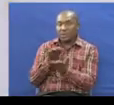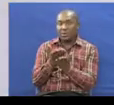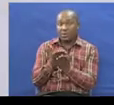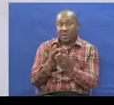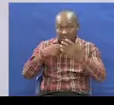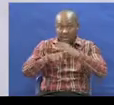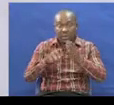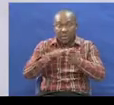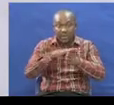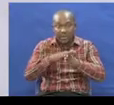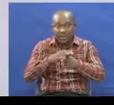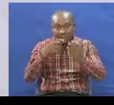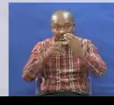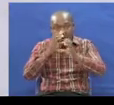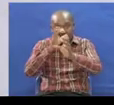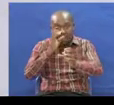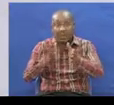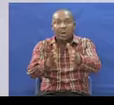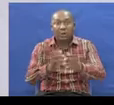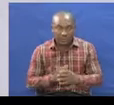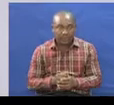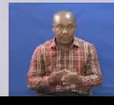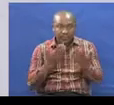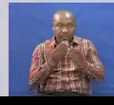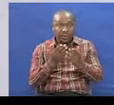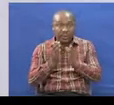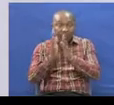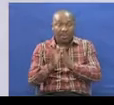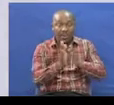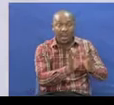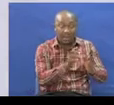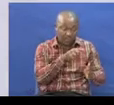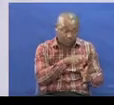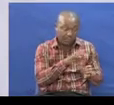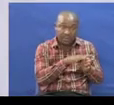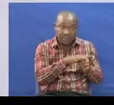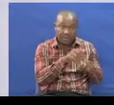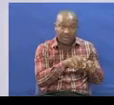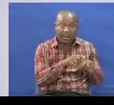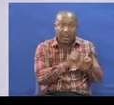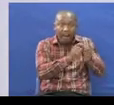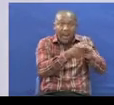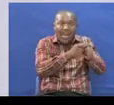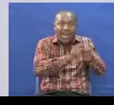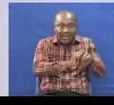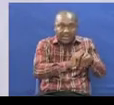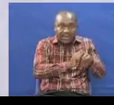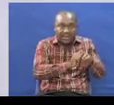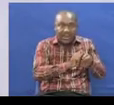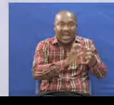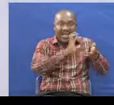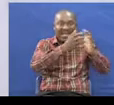recommended to be used in the laboratory. Therefore, we are preparing hydrogen by using moderate reactive